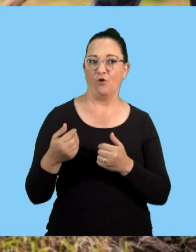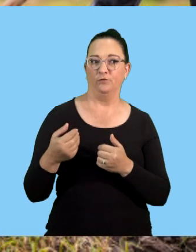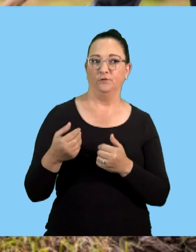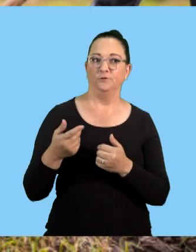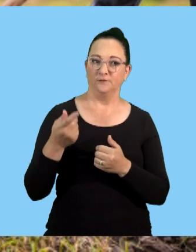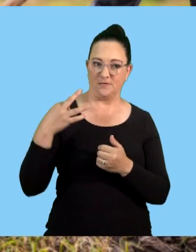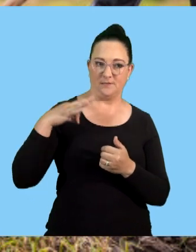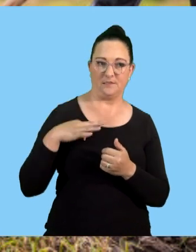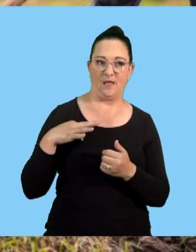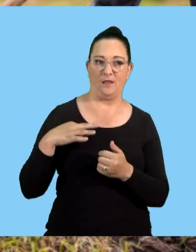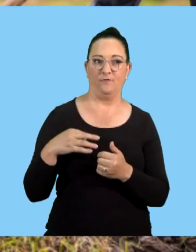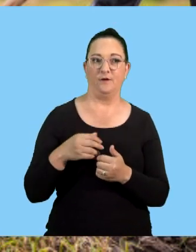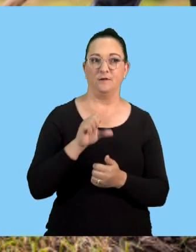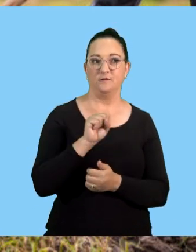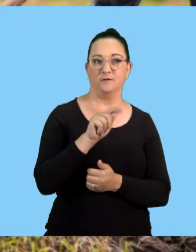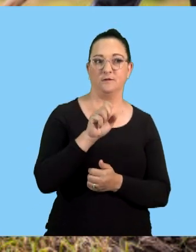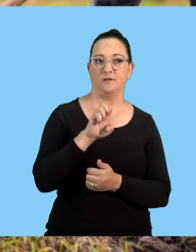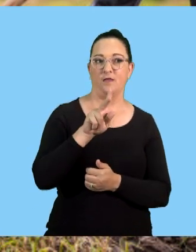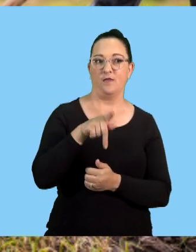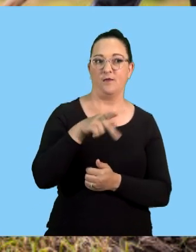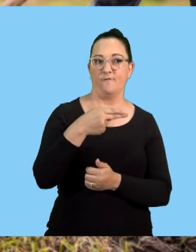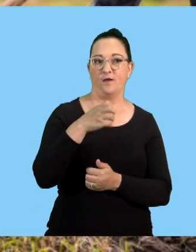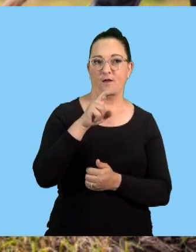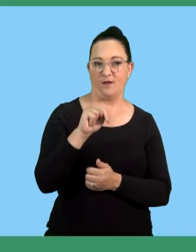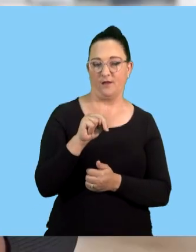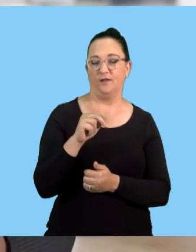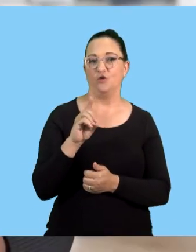by Stephen Dvorak in 2019.